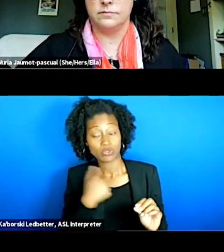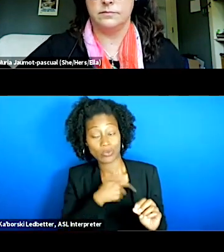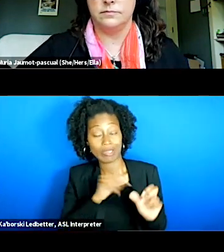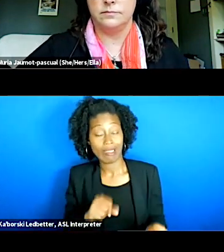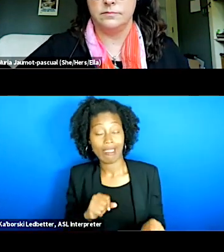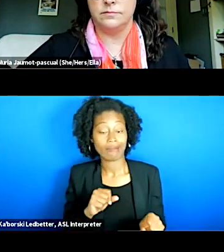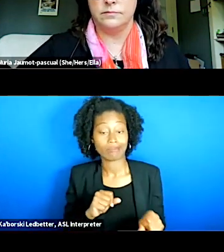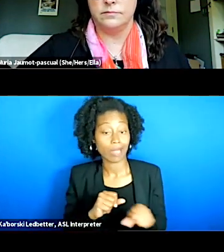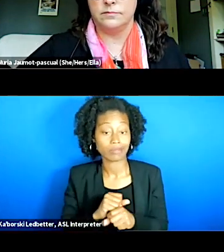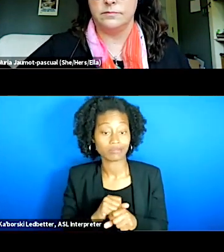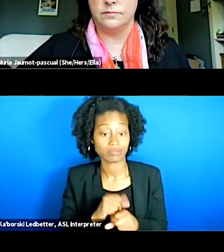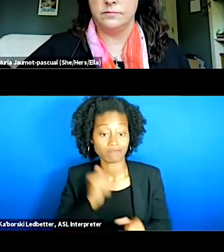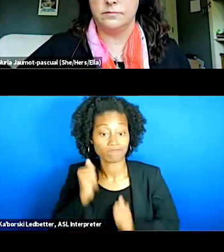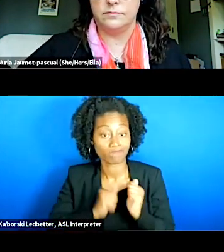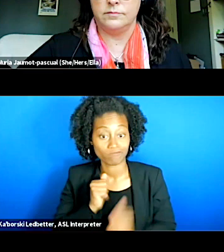included